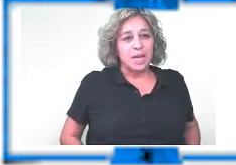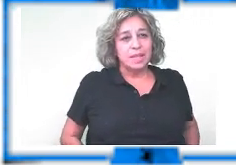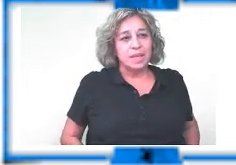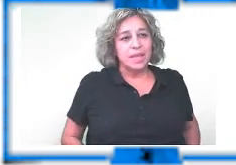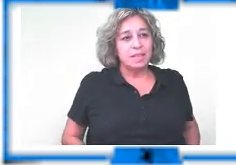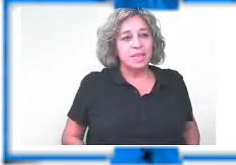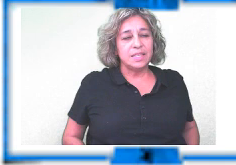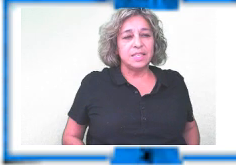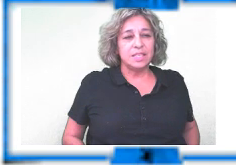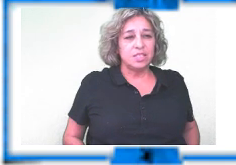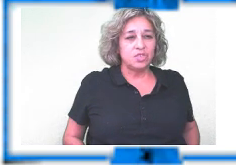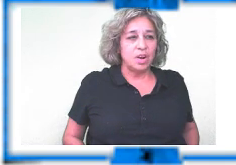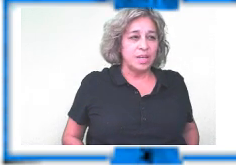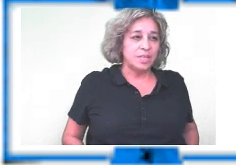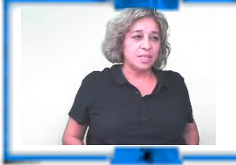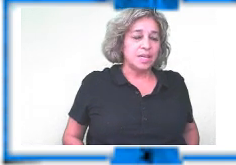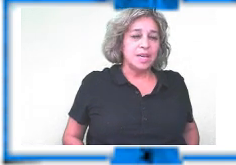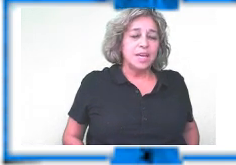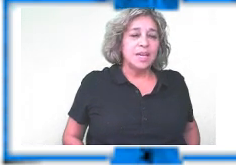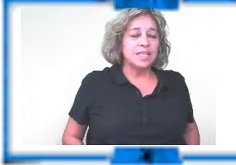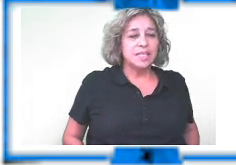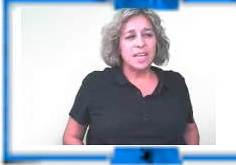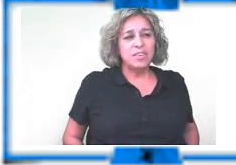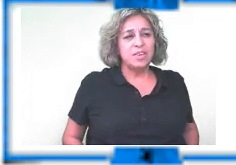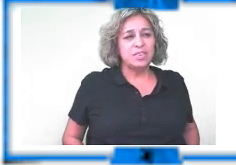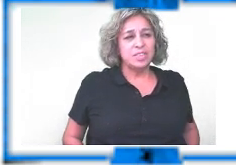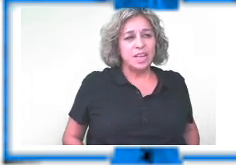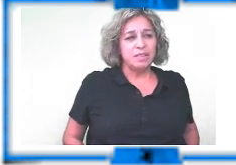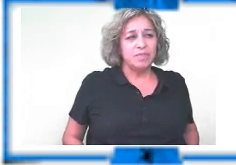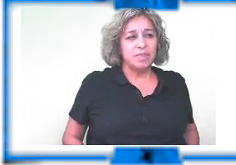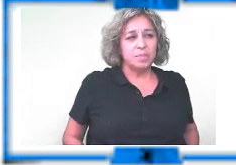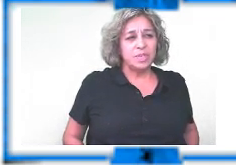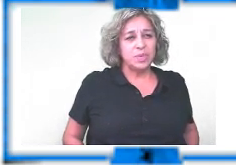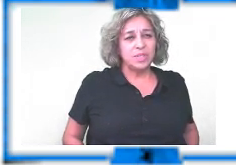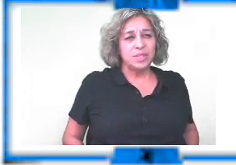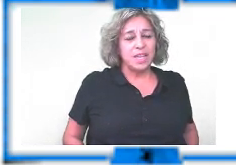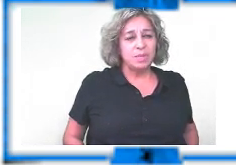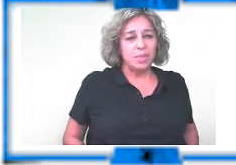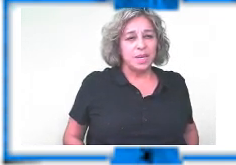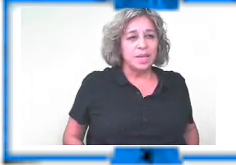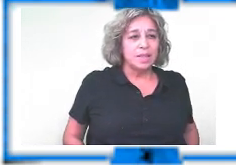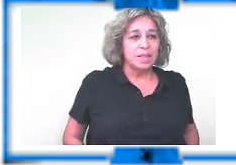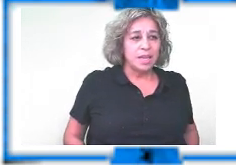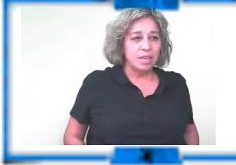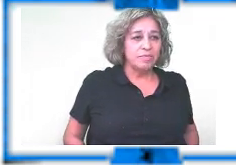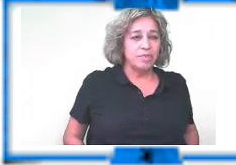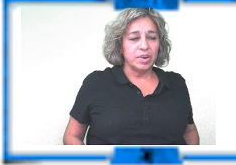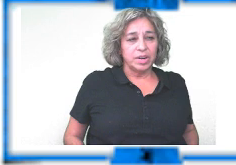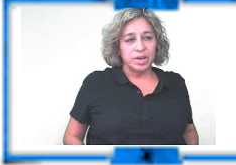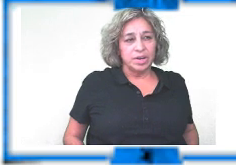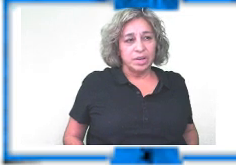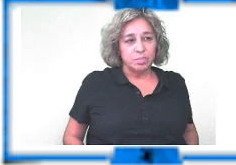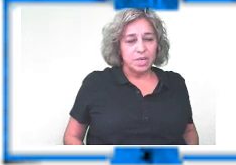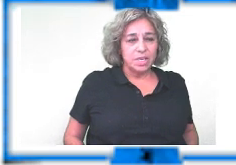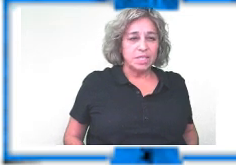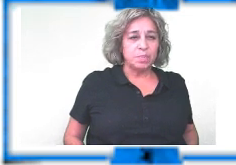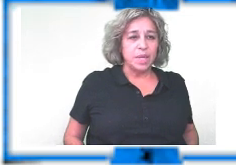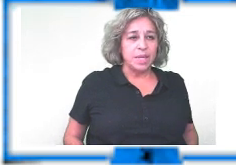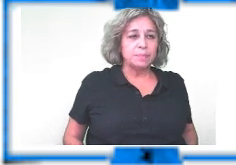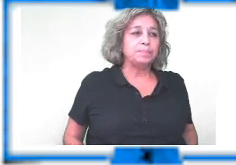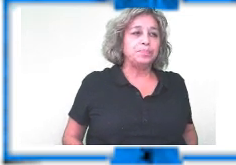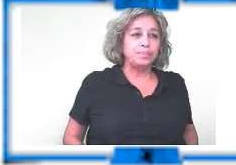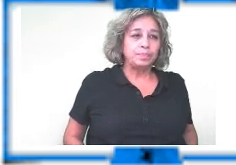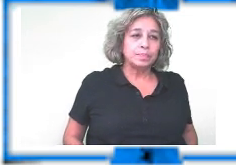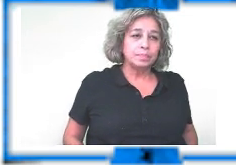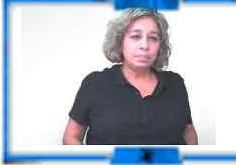transparent. I think he thinks he's the strongest. He says, I don't understand very much what you say, but thank you for